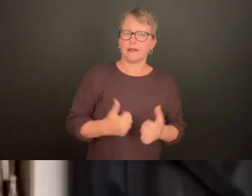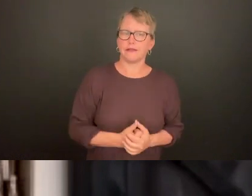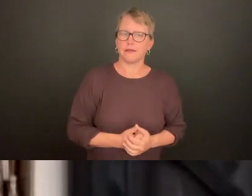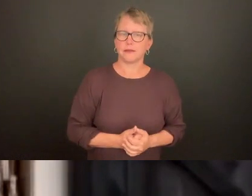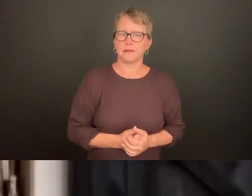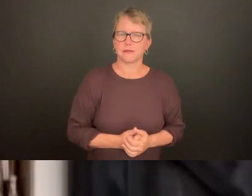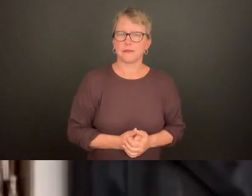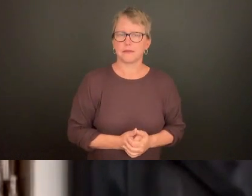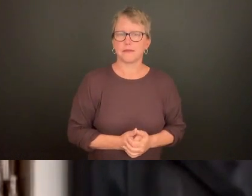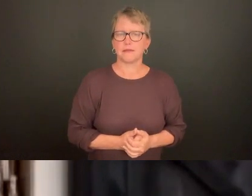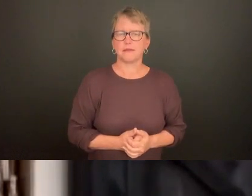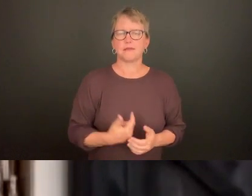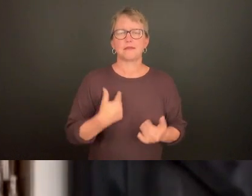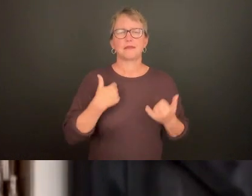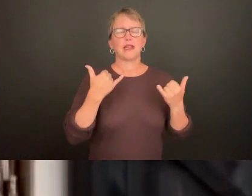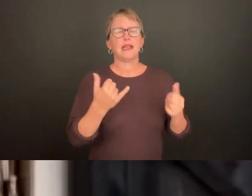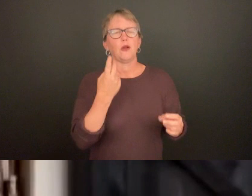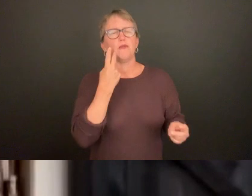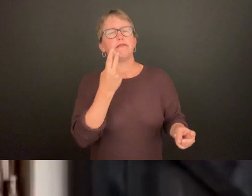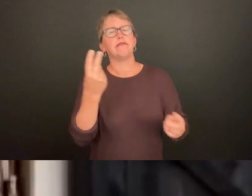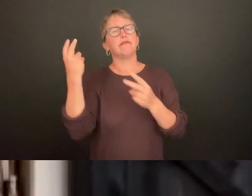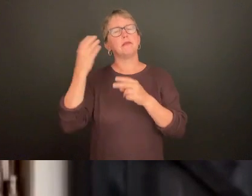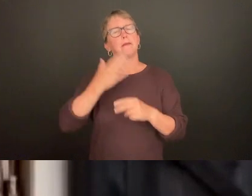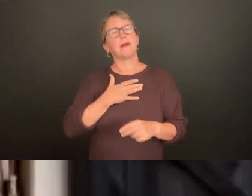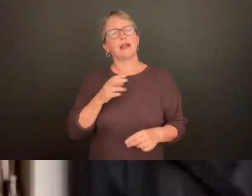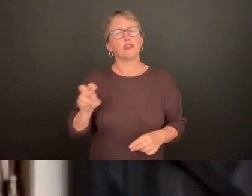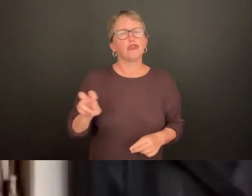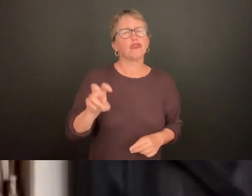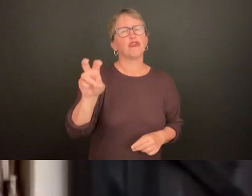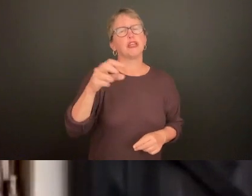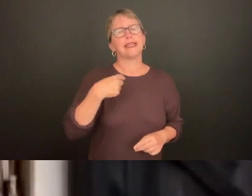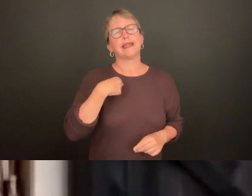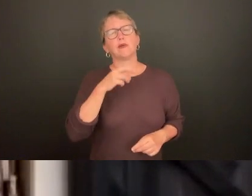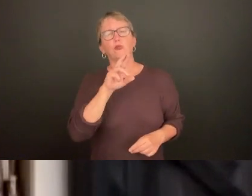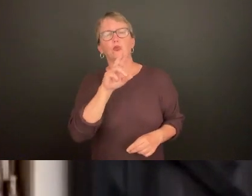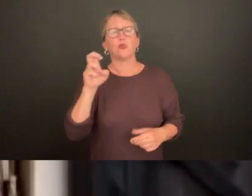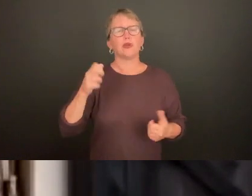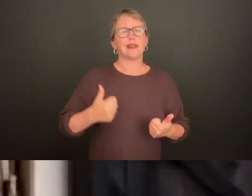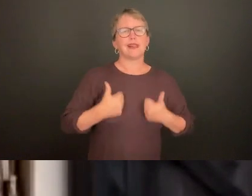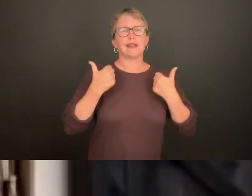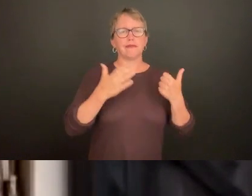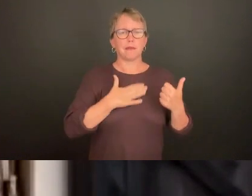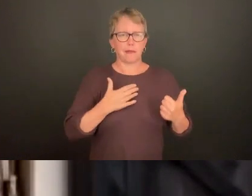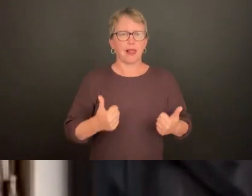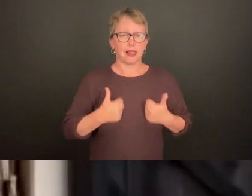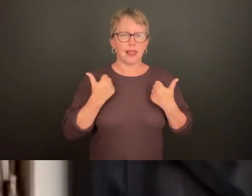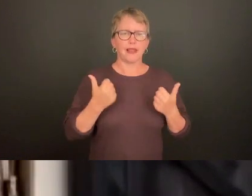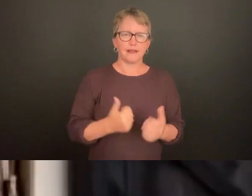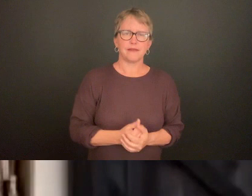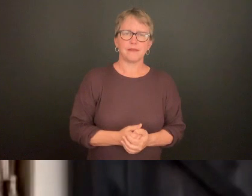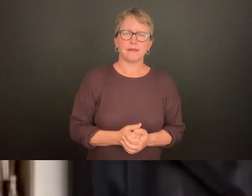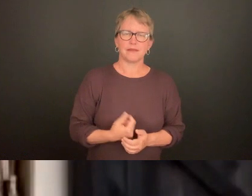important process of living. It's an important process of quality of life. And as